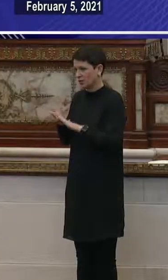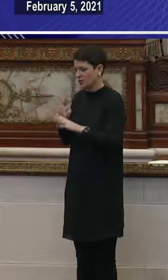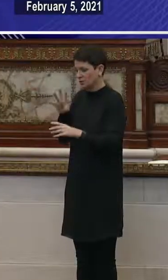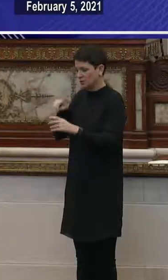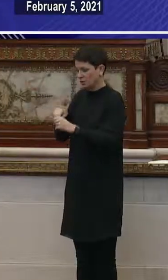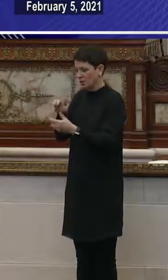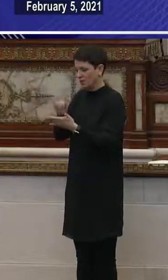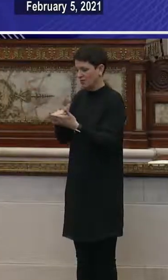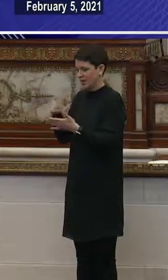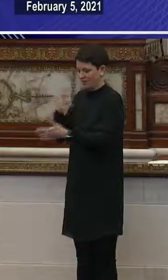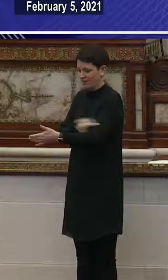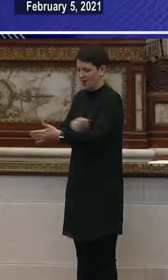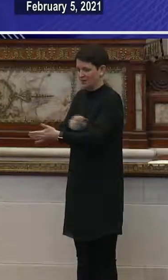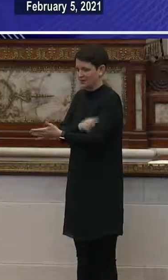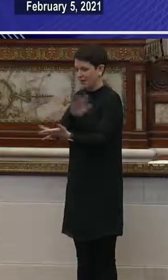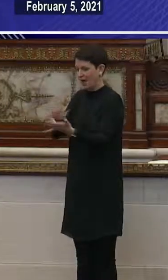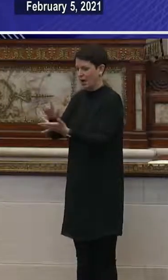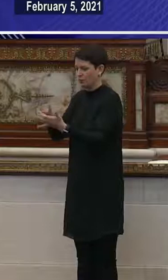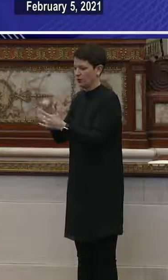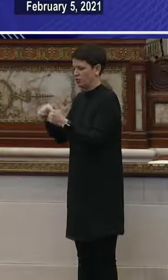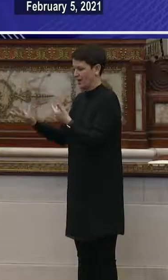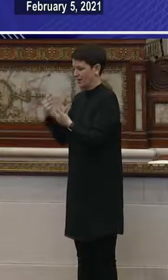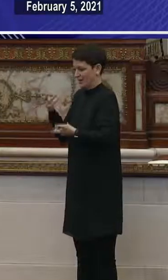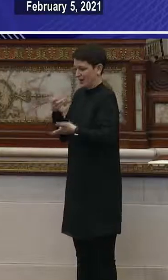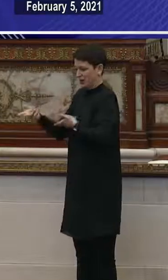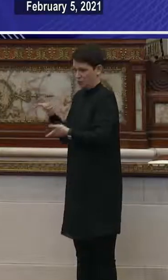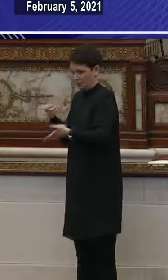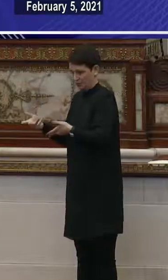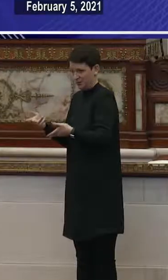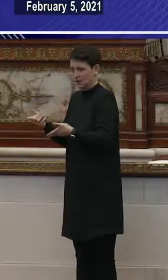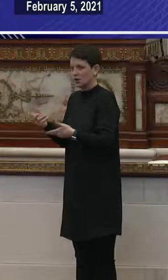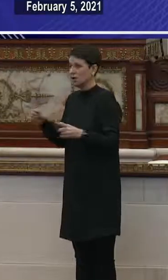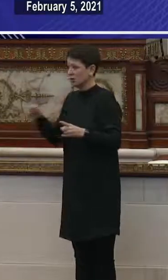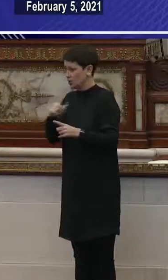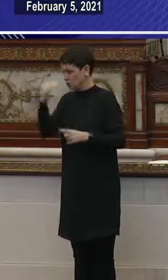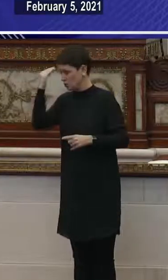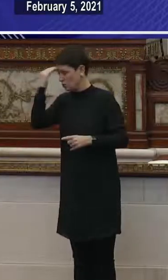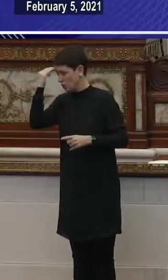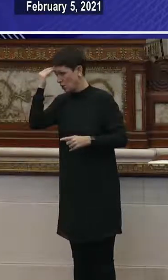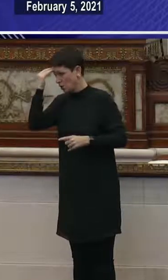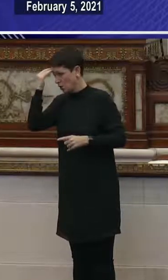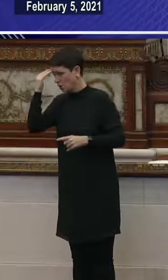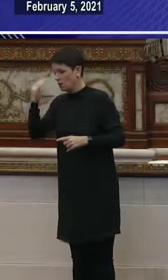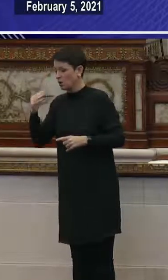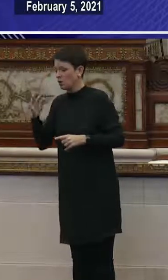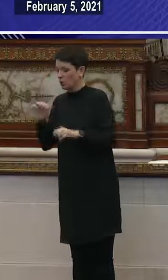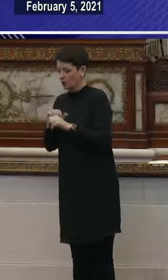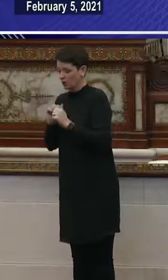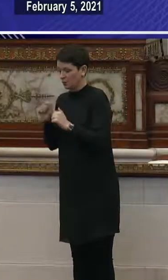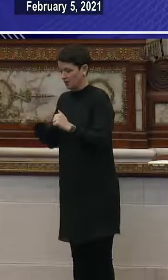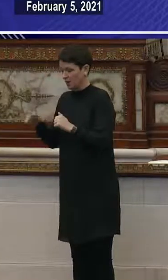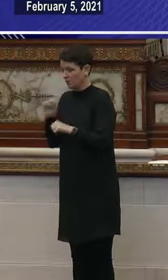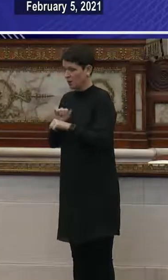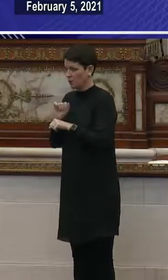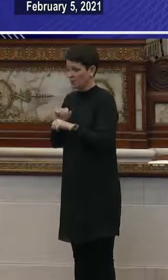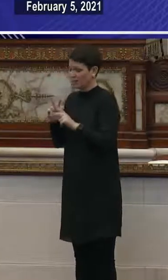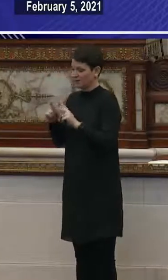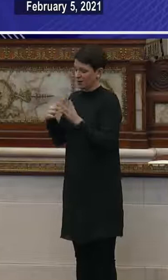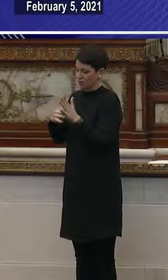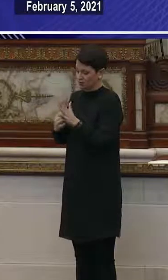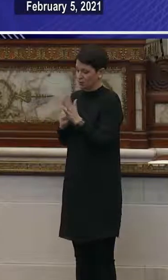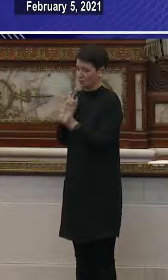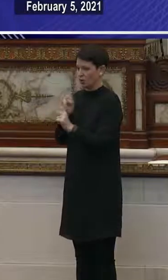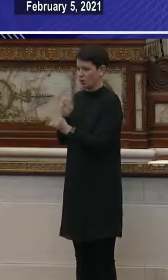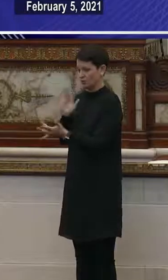of this vaccine outreach and engagement. As you all, I think, know and are familiar with working with them, they were working in very vulnerable and hard to